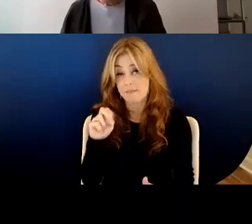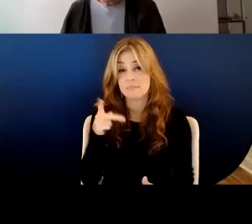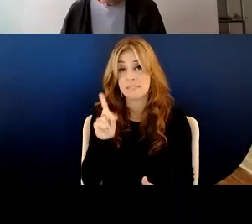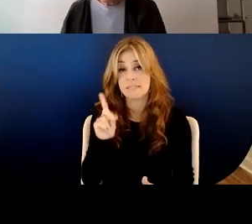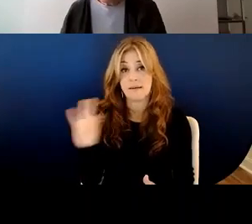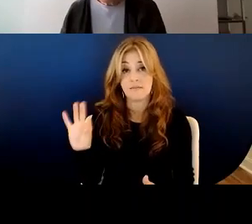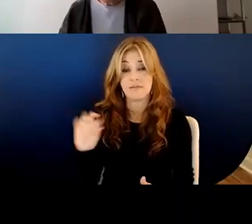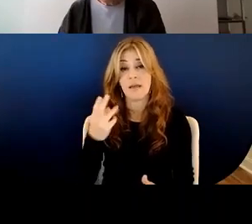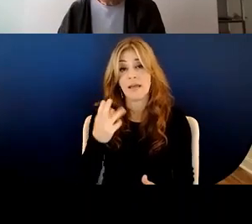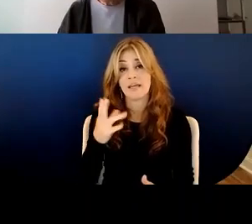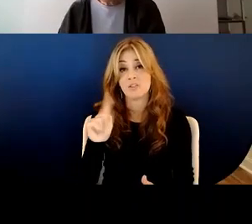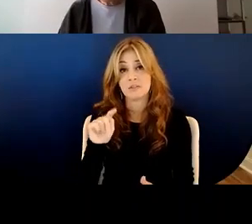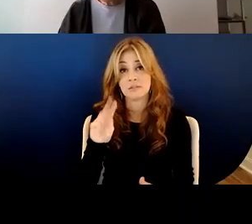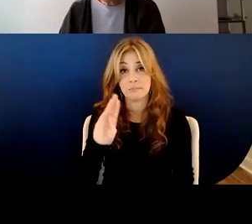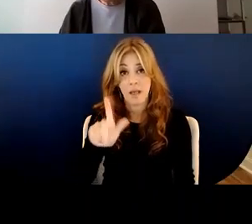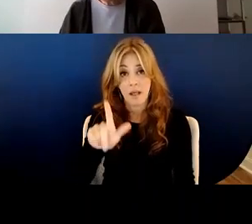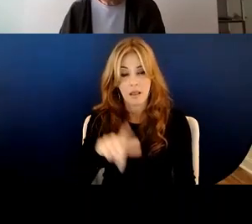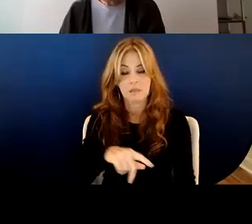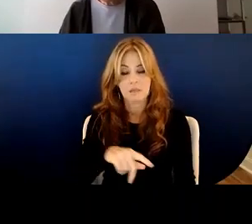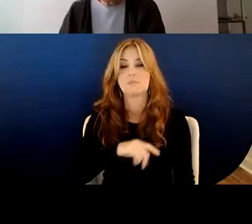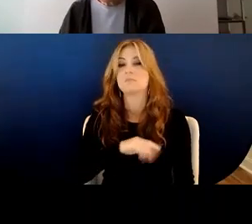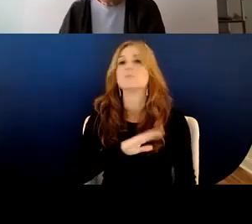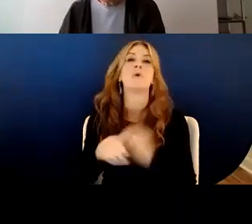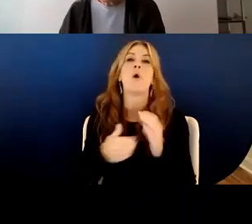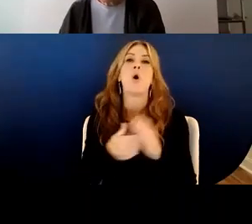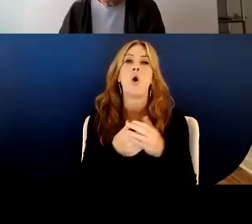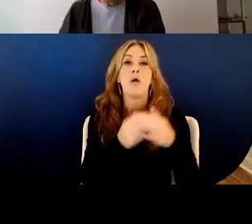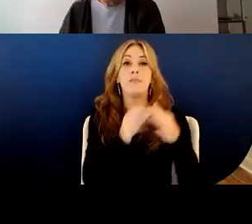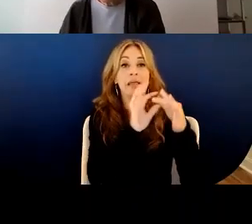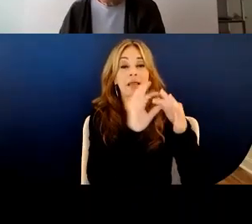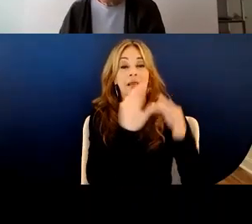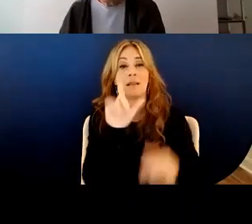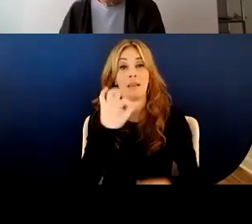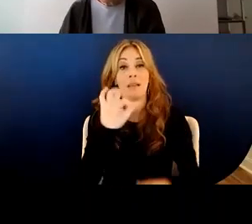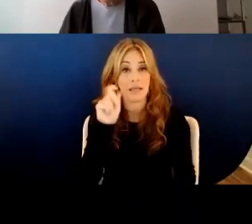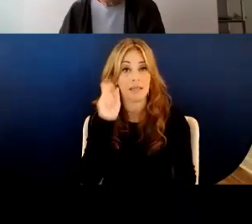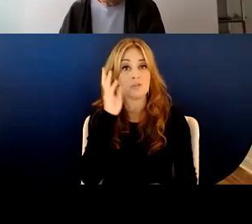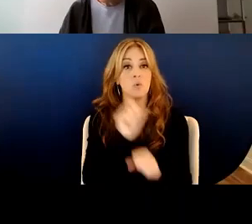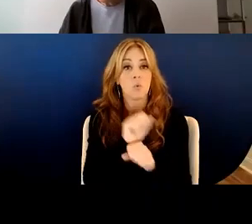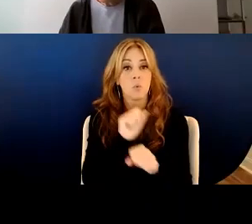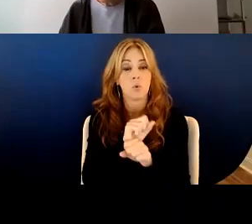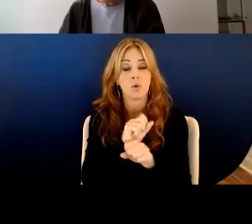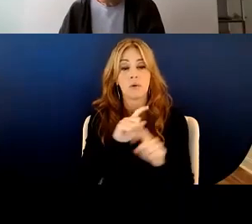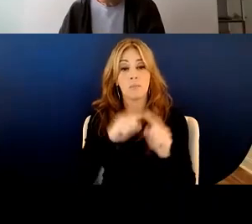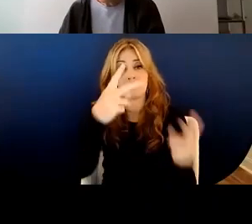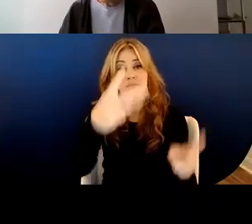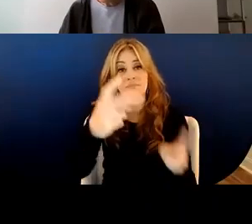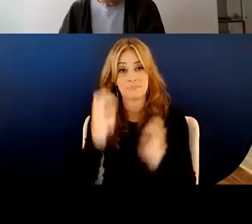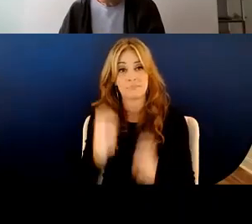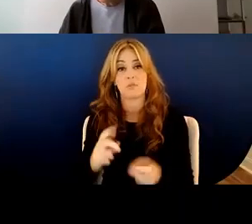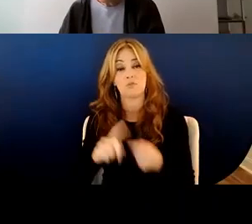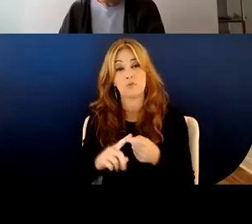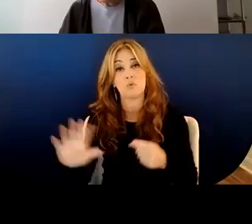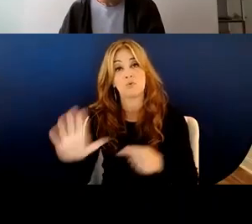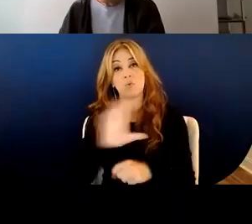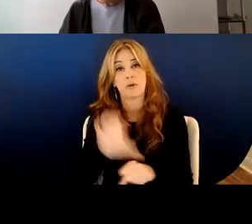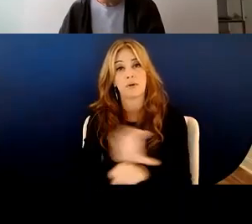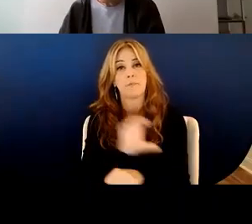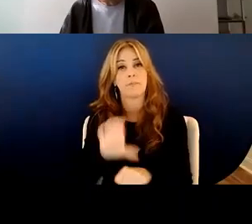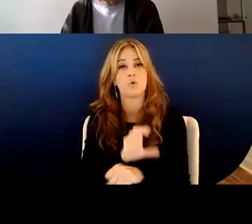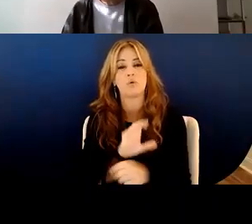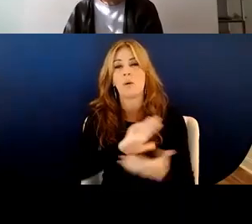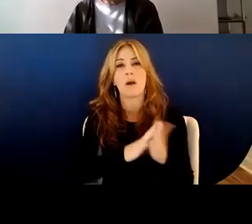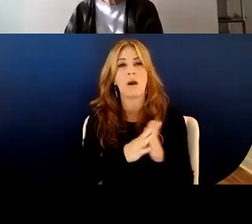HTML PDF, all of the links will work. But as soon as you load it down to your computer, it becomes a